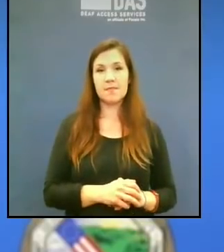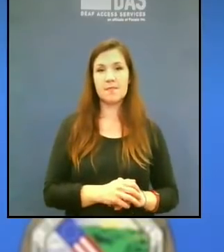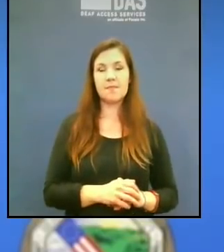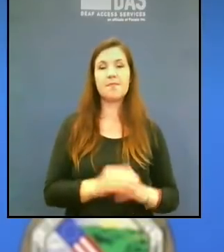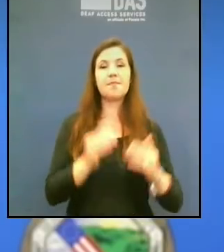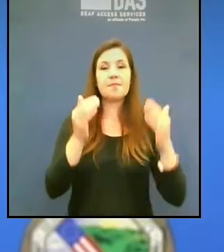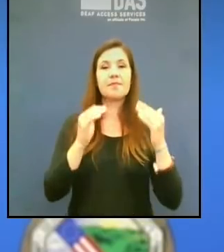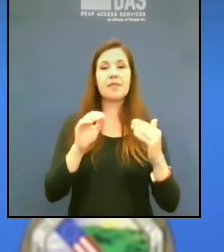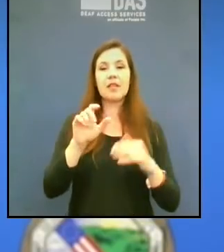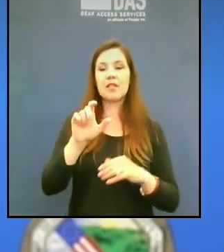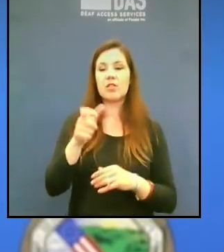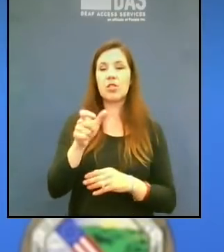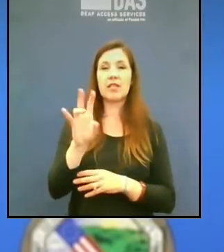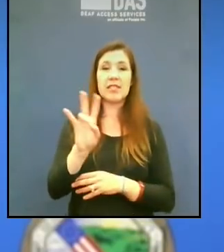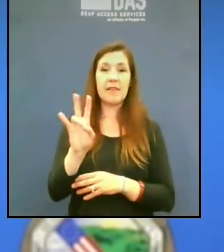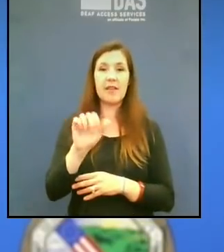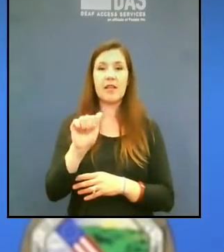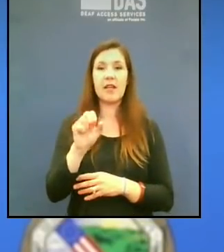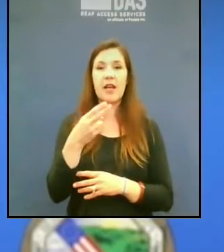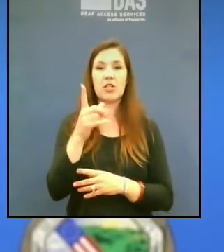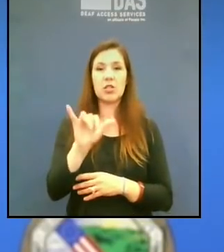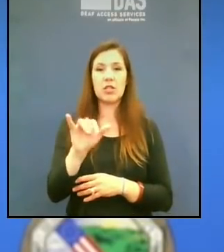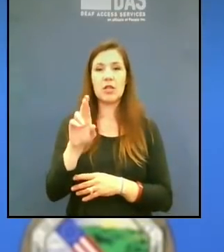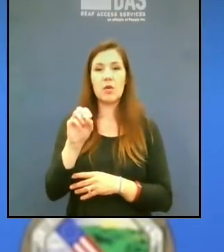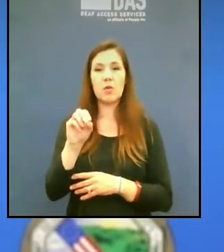Channel 7, Ashley Rowe, Allie Toohey.